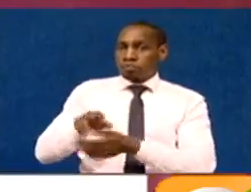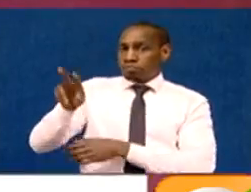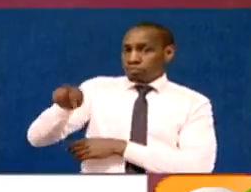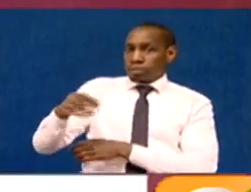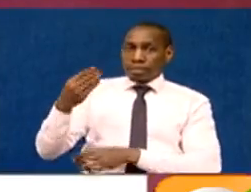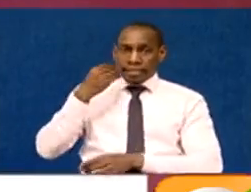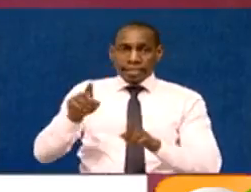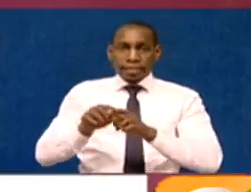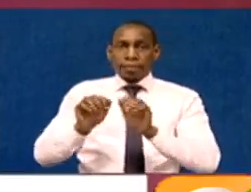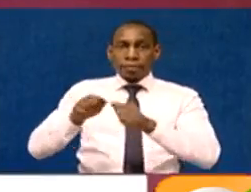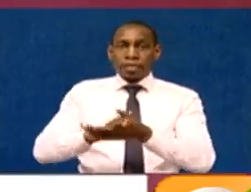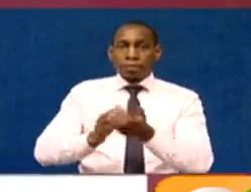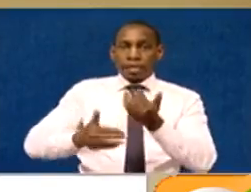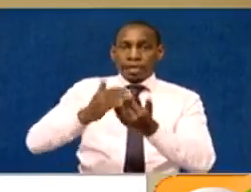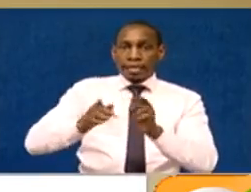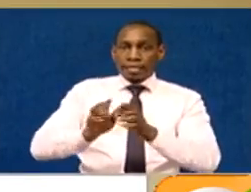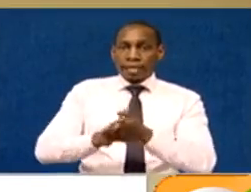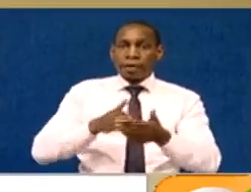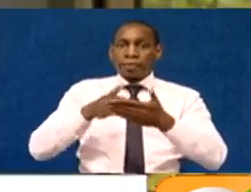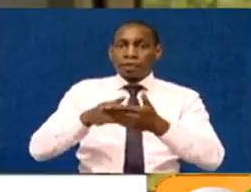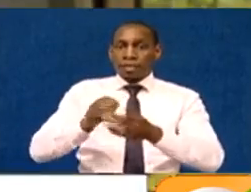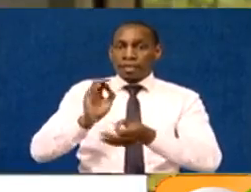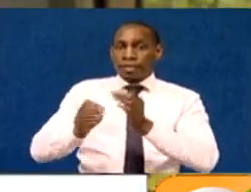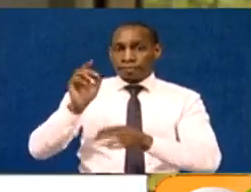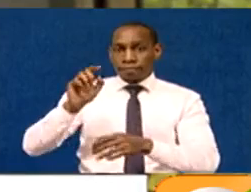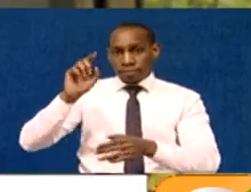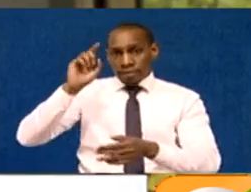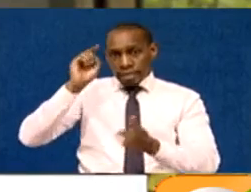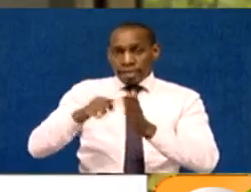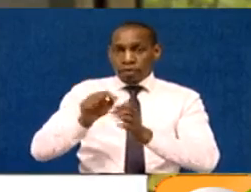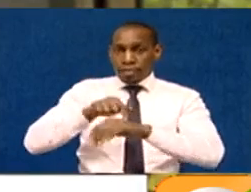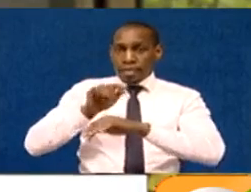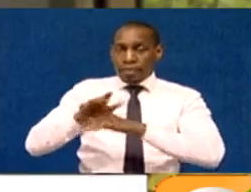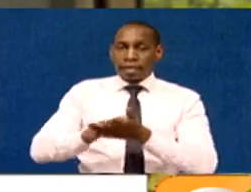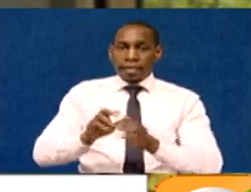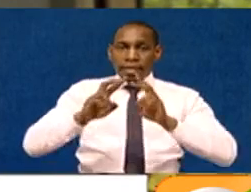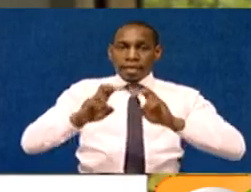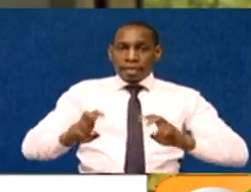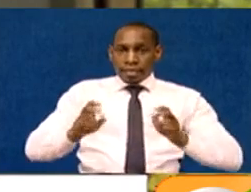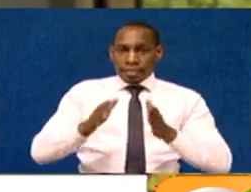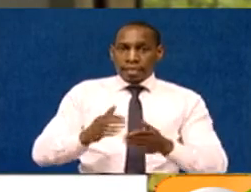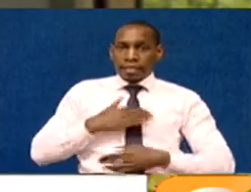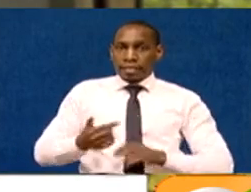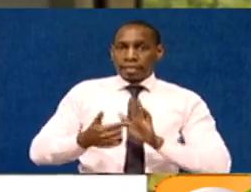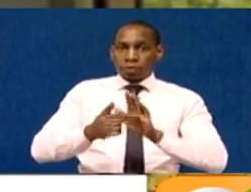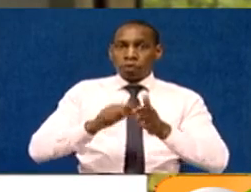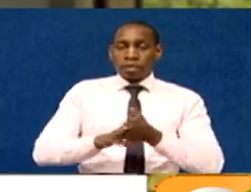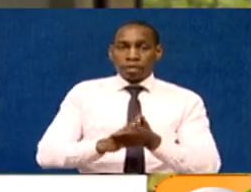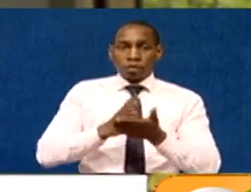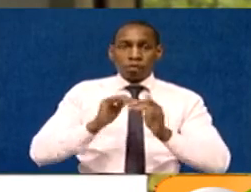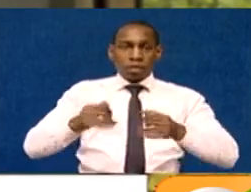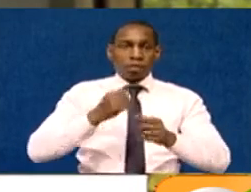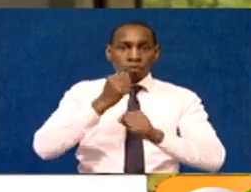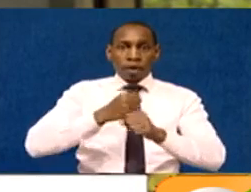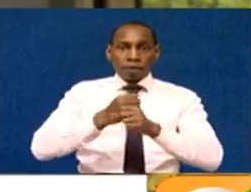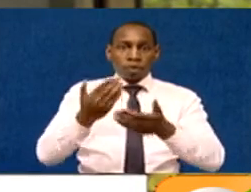is preventable and also curable if caught early and treated. As the research scientists indicate, the trial brings new energy to the elimination